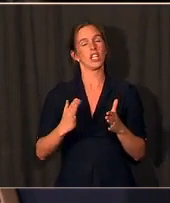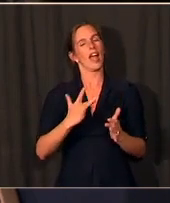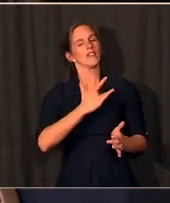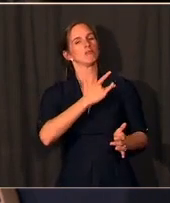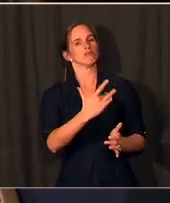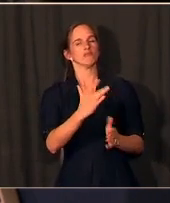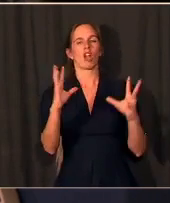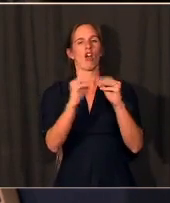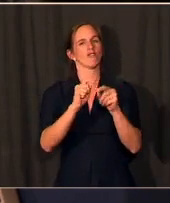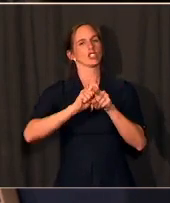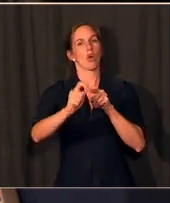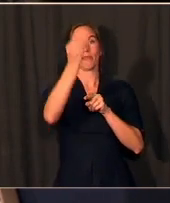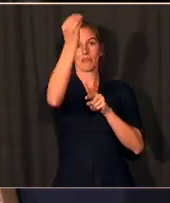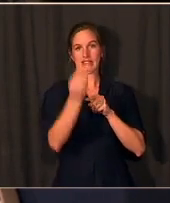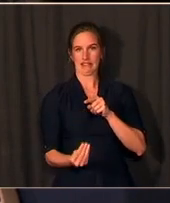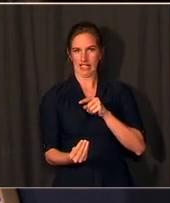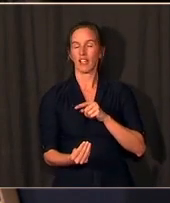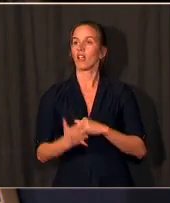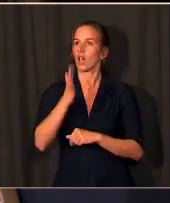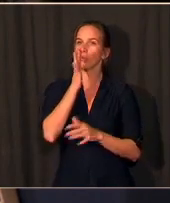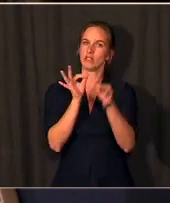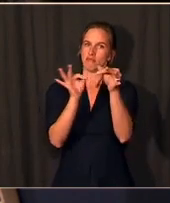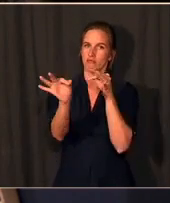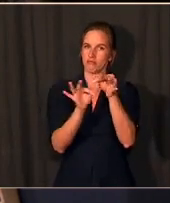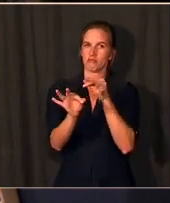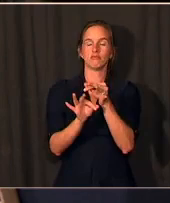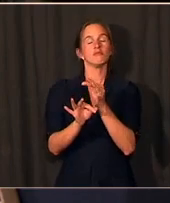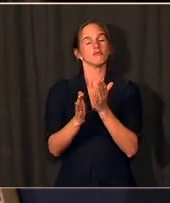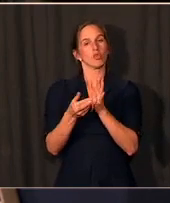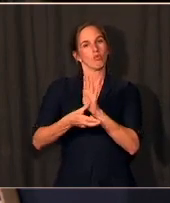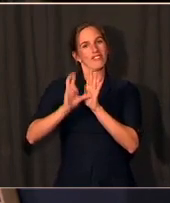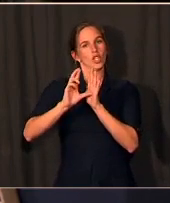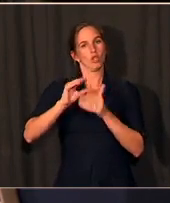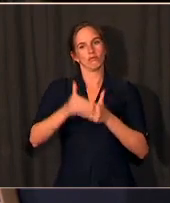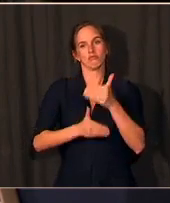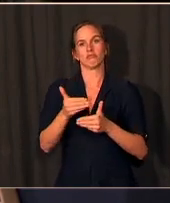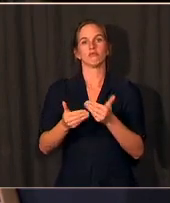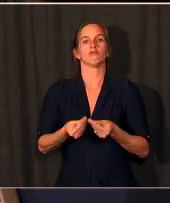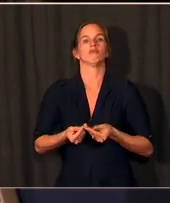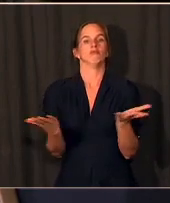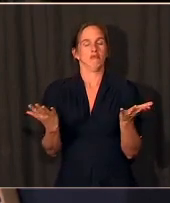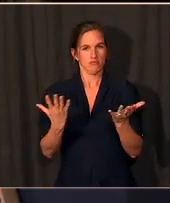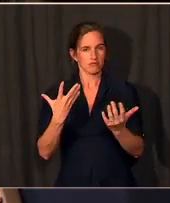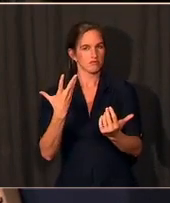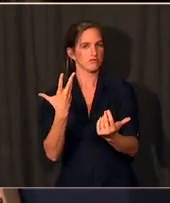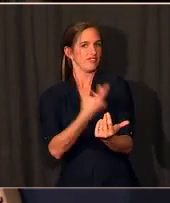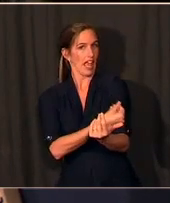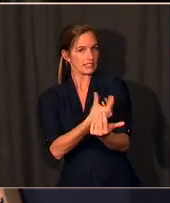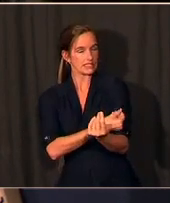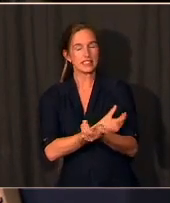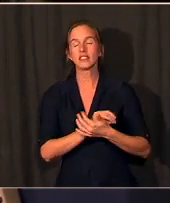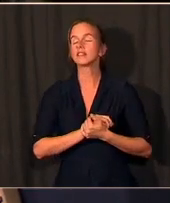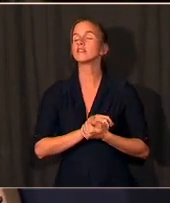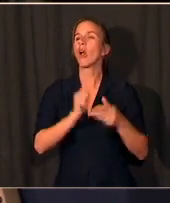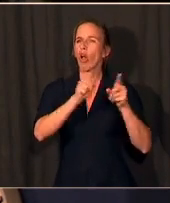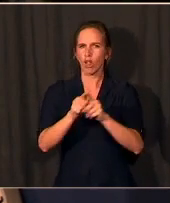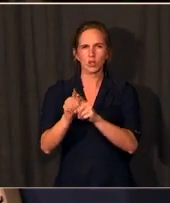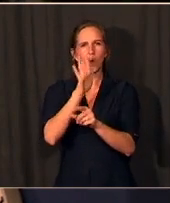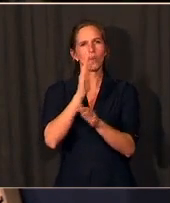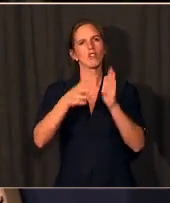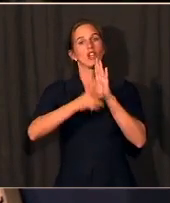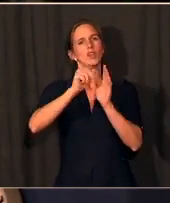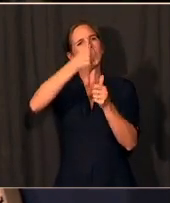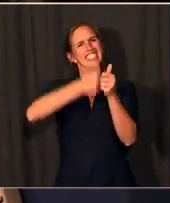We'll be reviewing with them the progress on the development of a vaccine, our plans for distribution, But we'll also be reviewing each and